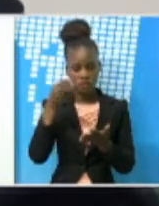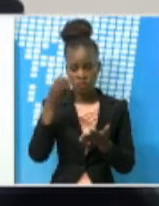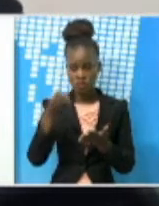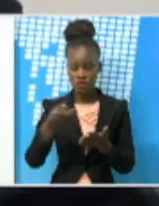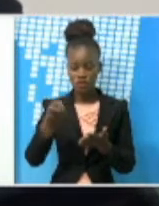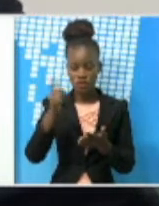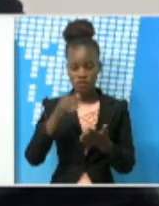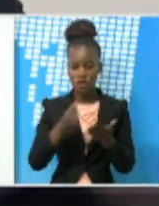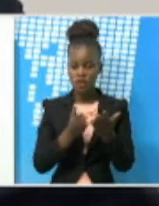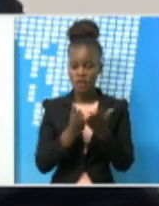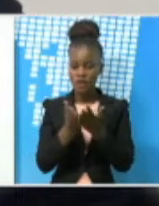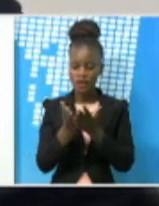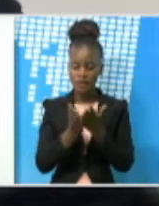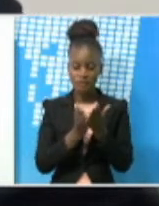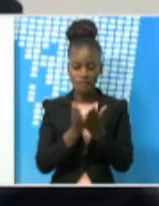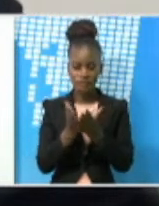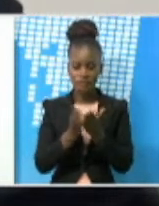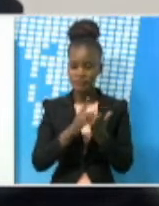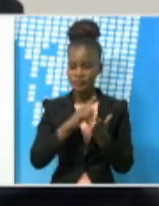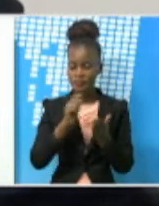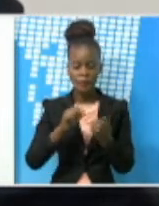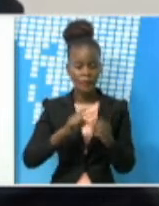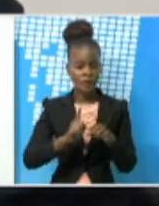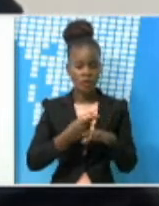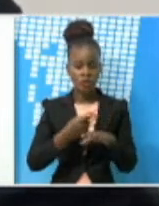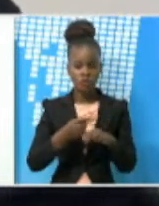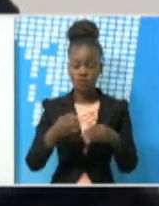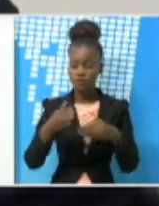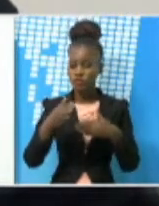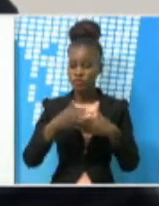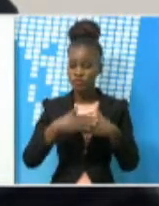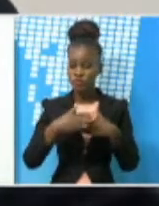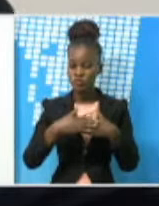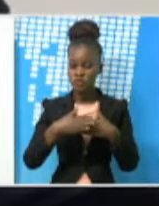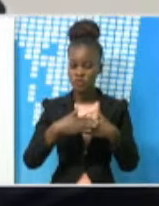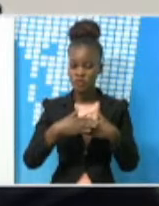service. The close